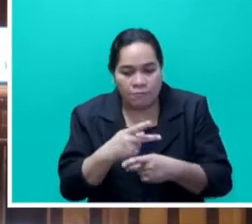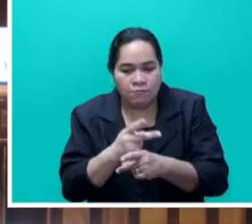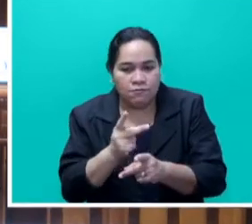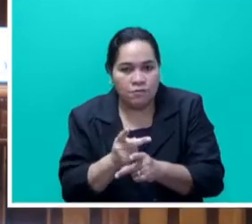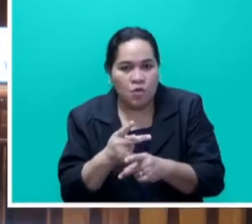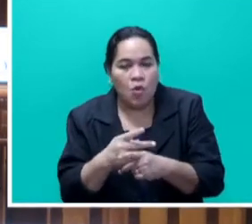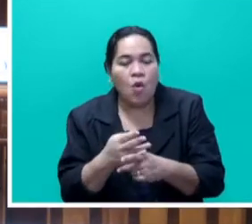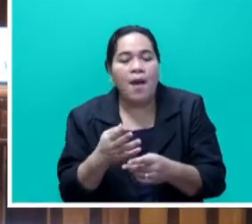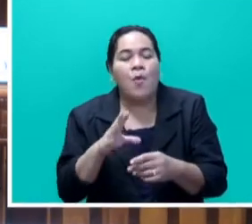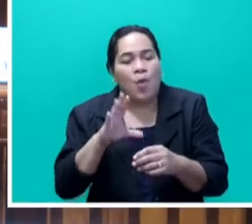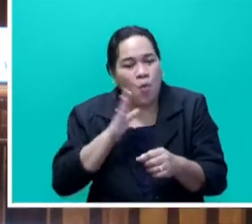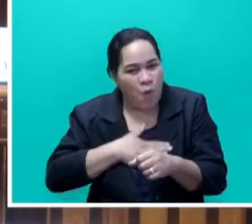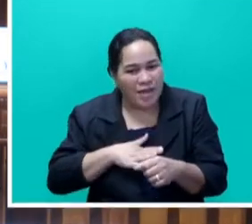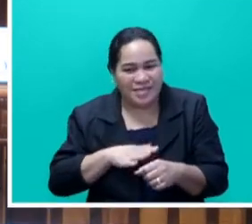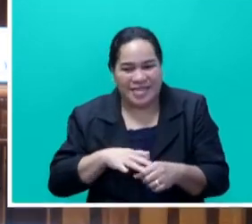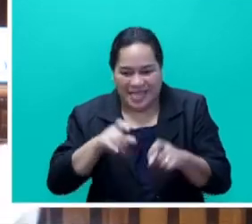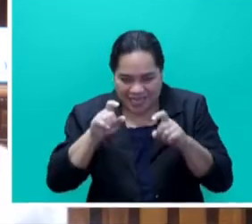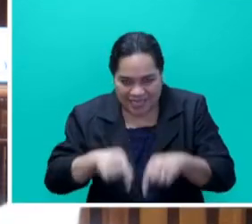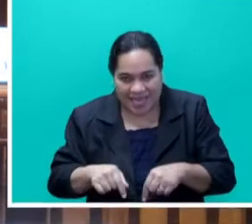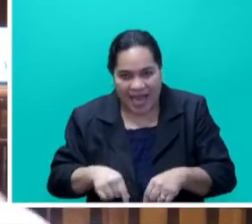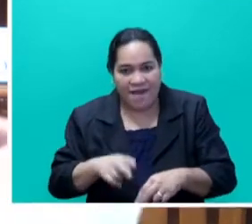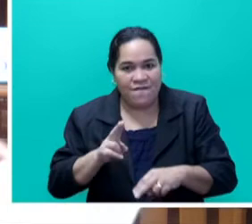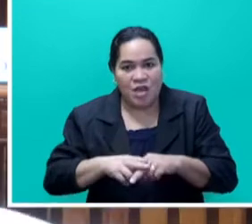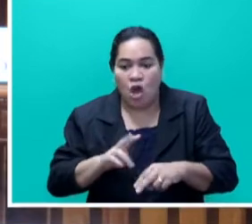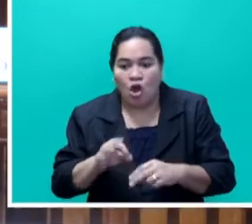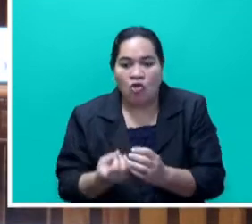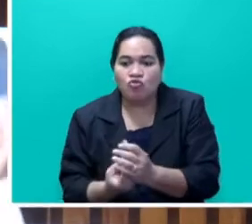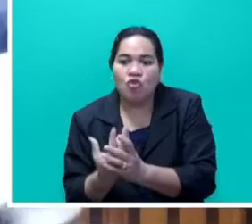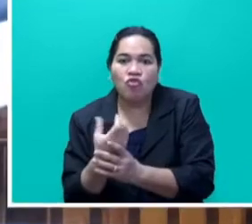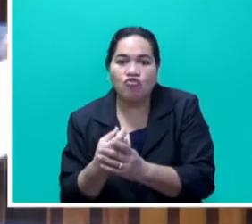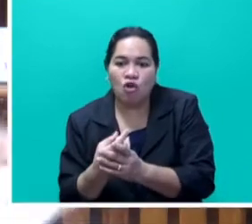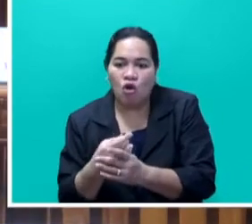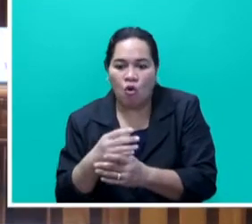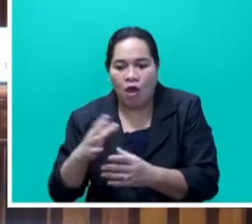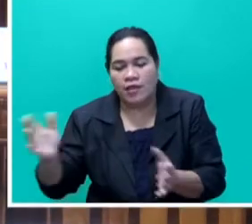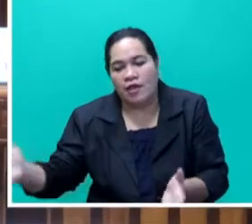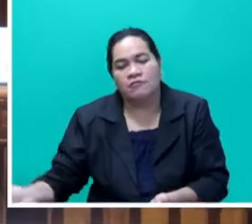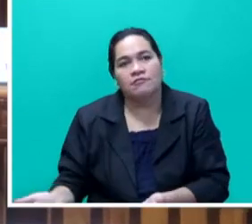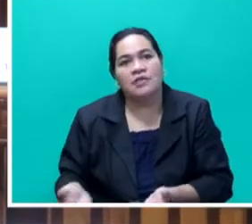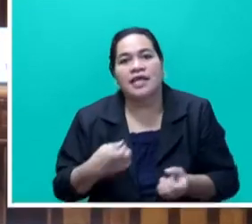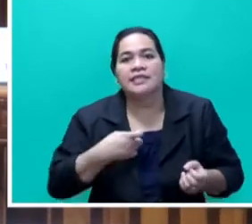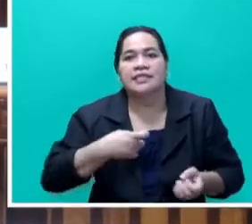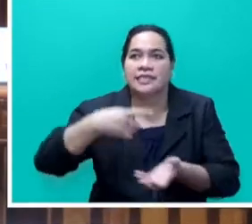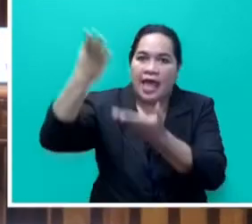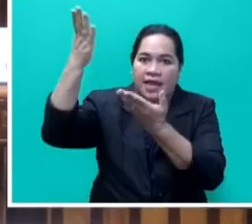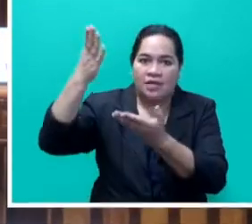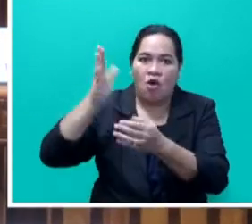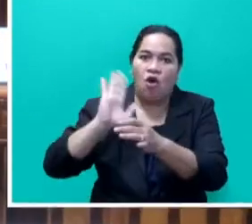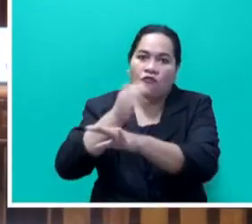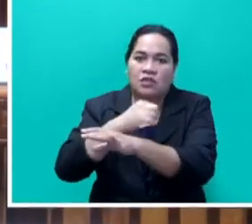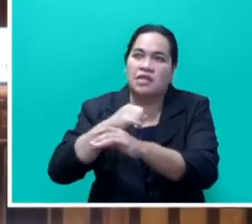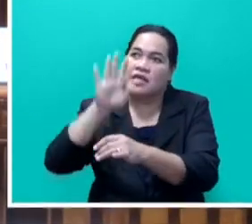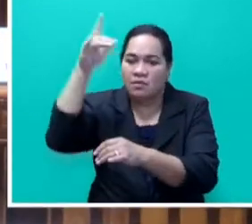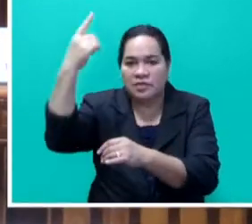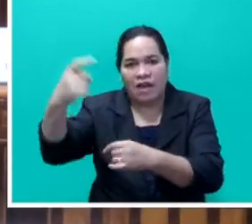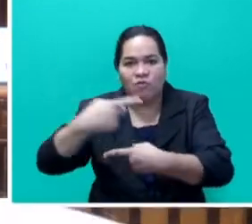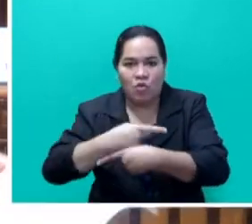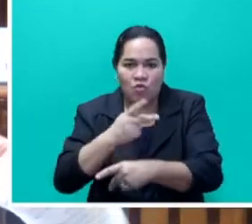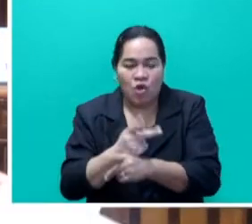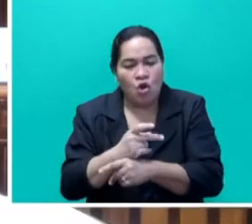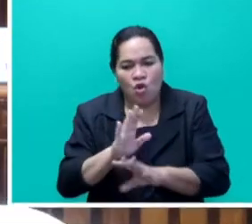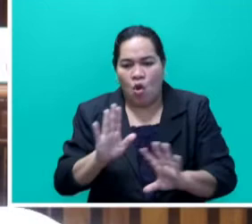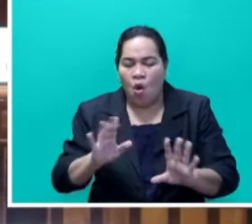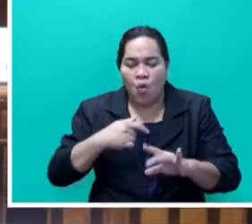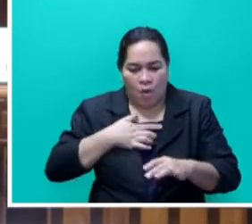in Fiji. Not necessarily just grow it and bundle it off and then send it off as a raw material. If we are going to make ropes from